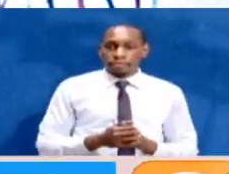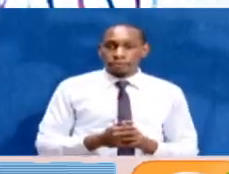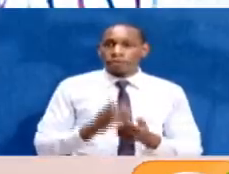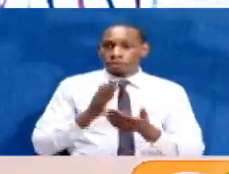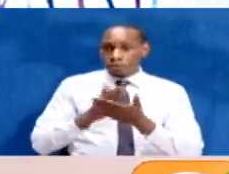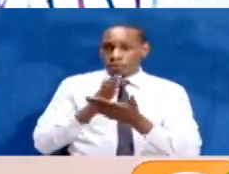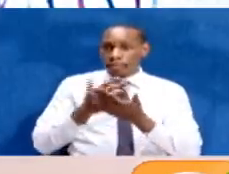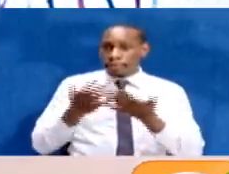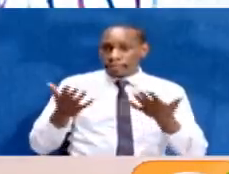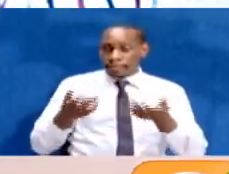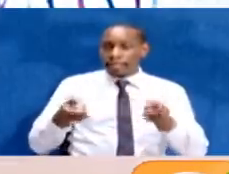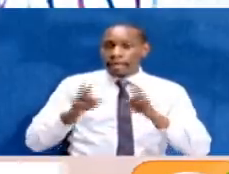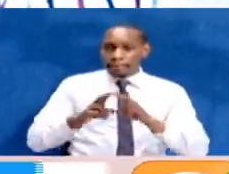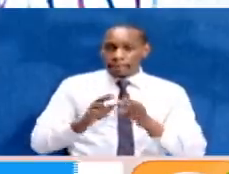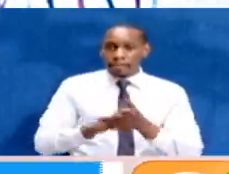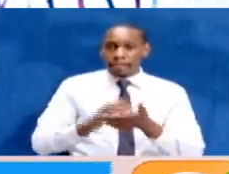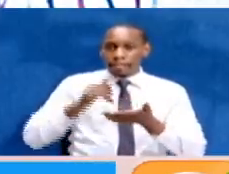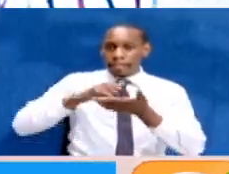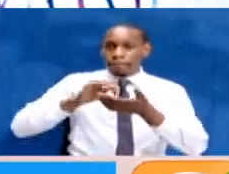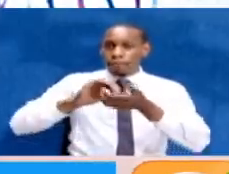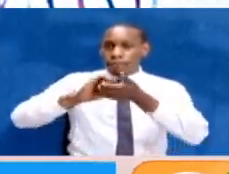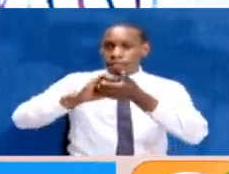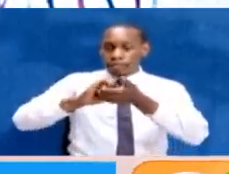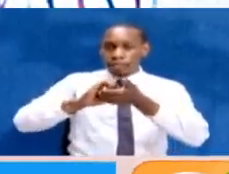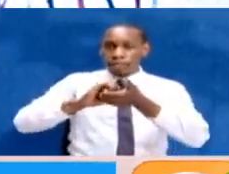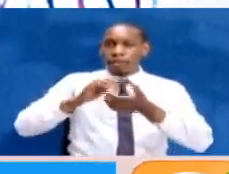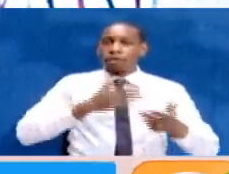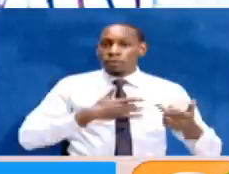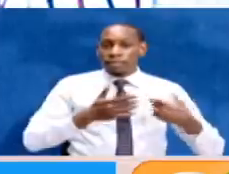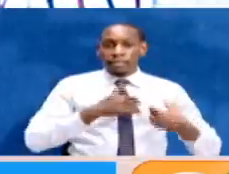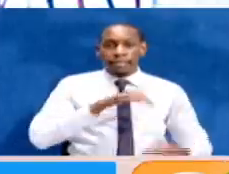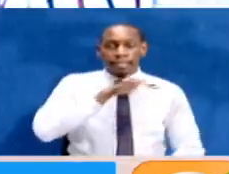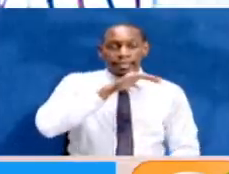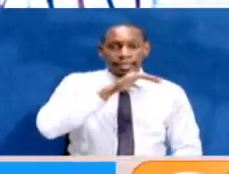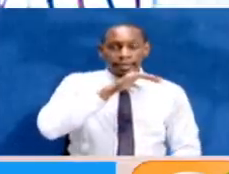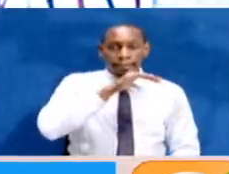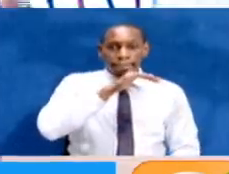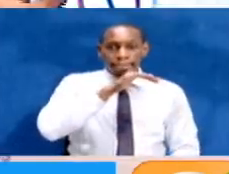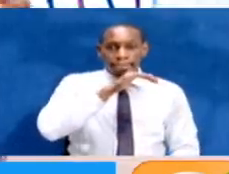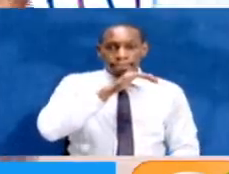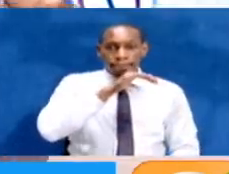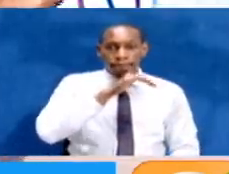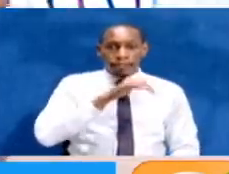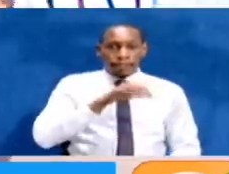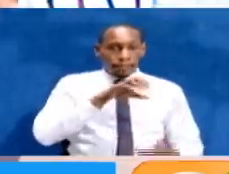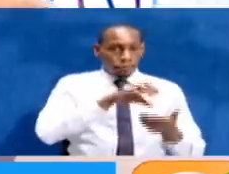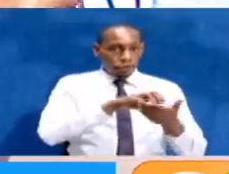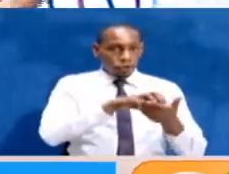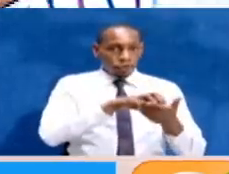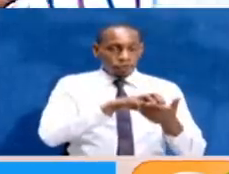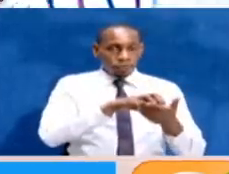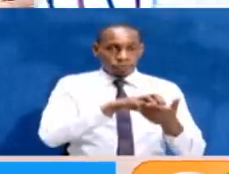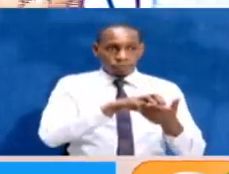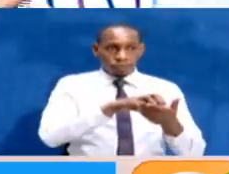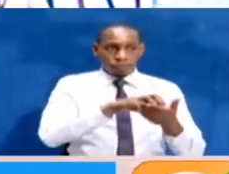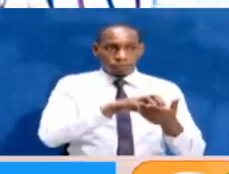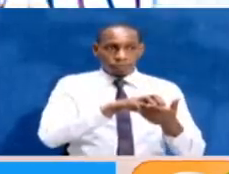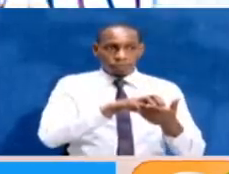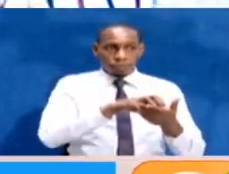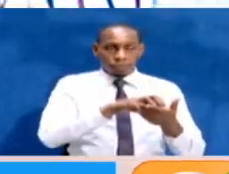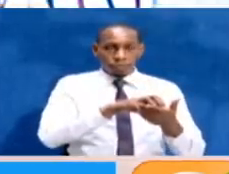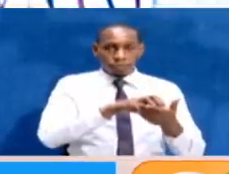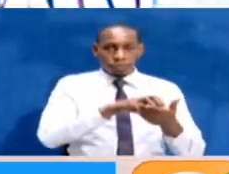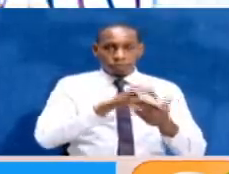definitely happening around this handshake insofar as Raila Odinga and his position in that